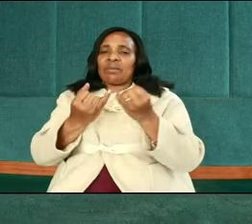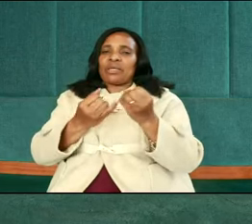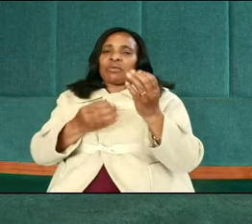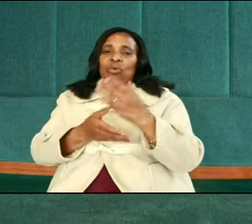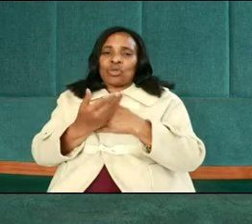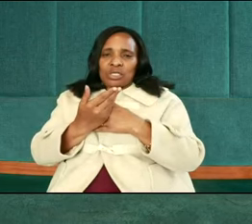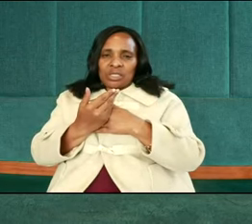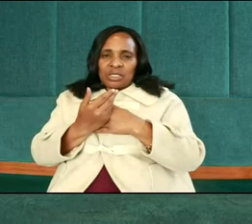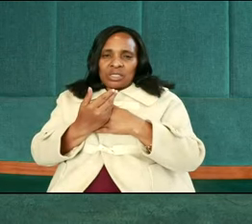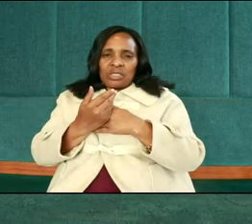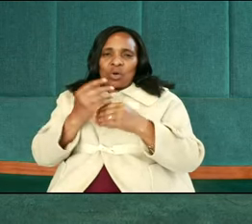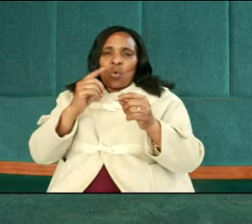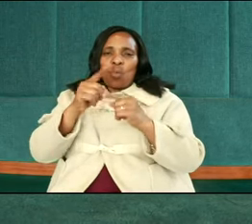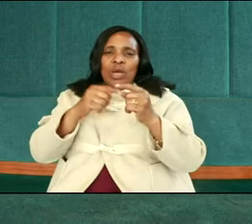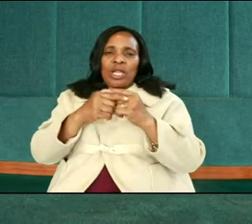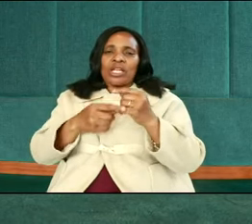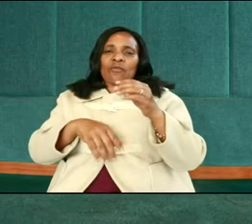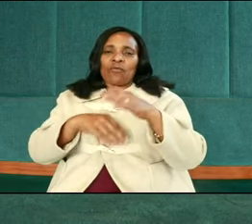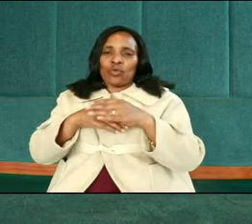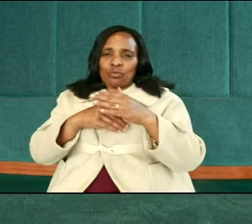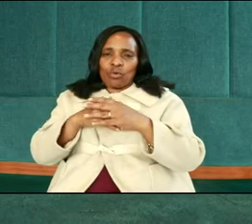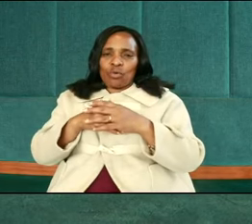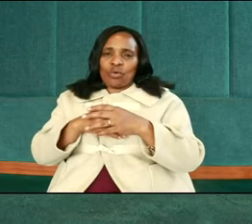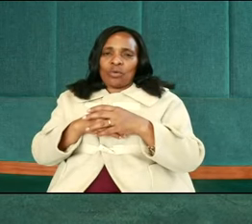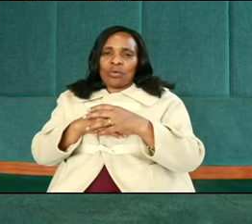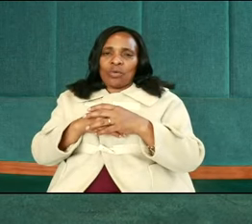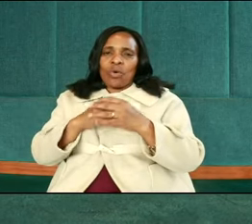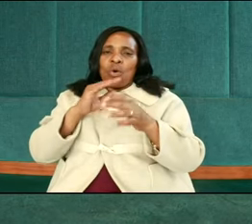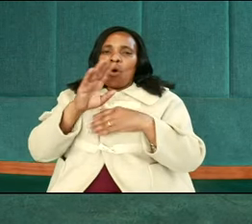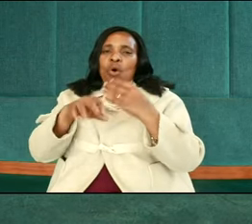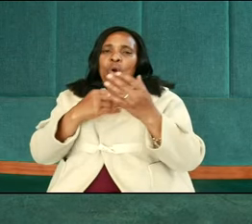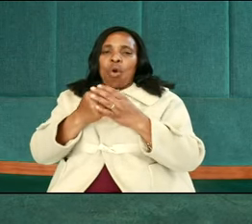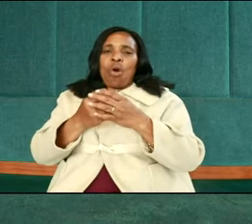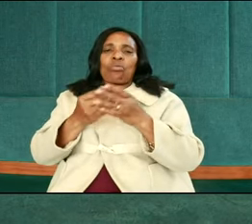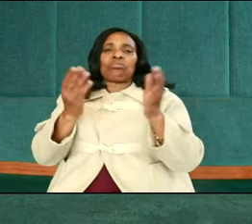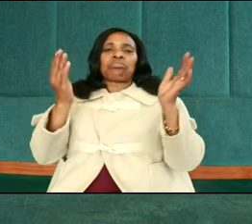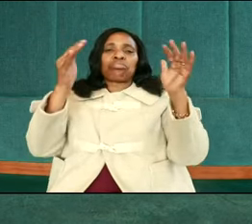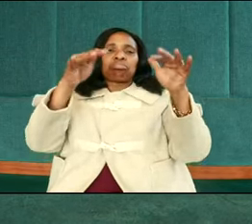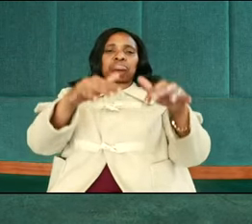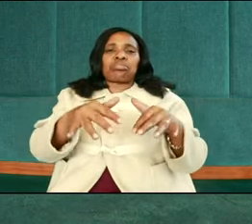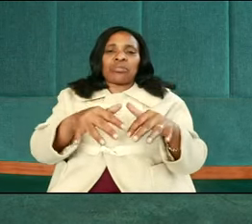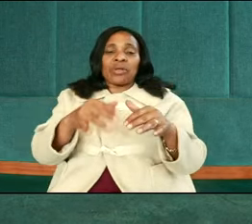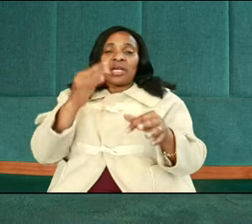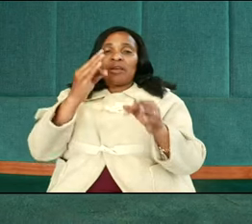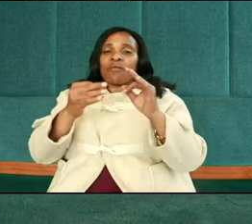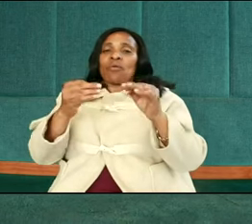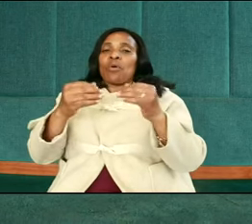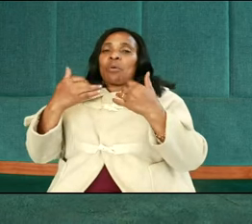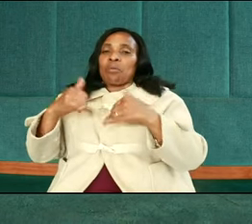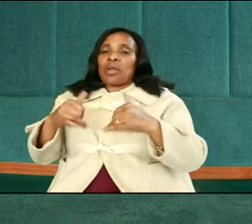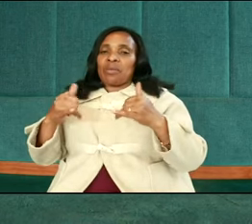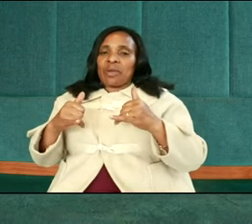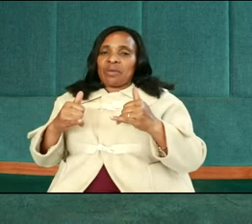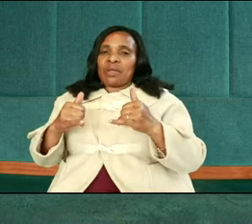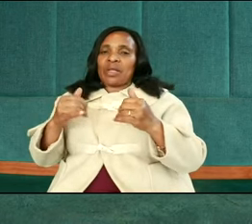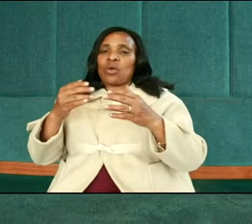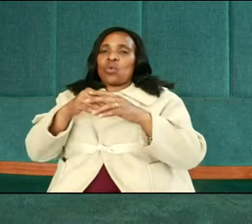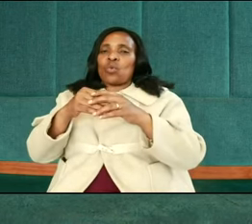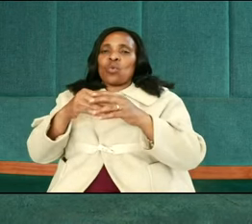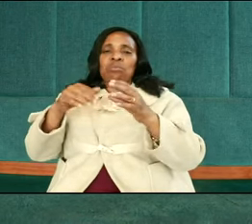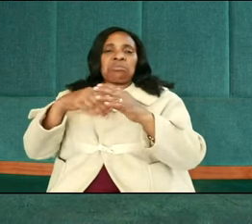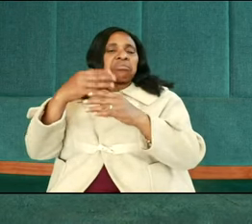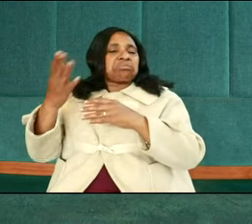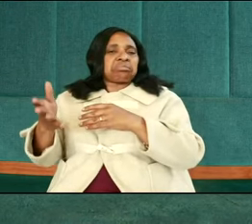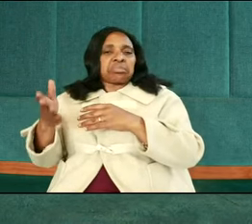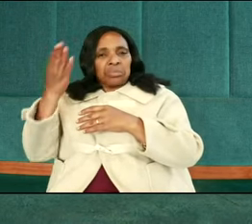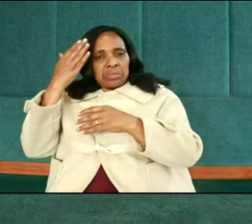morning, that was when football, you know, that was when all tournaments were there. And if you did not play, you were almost an outcast. You were almost